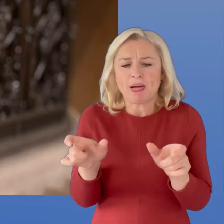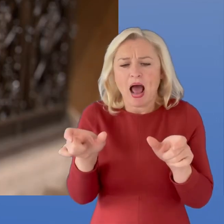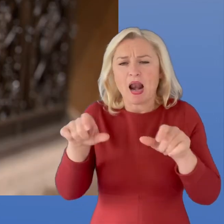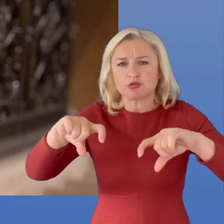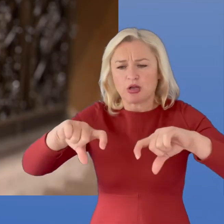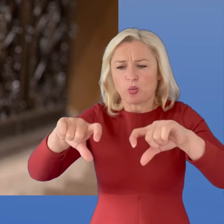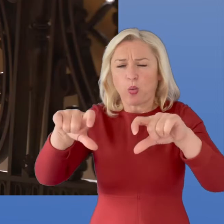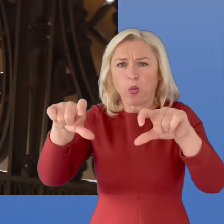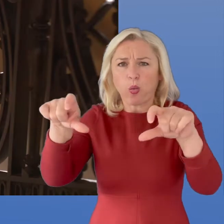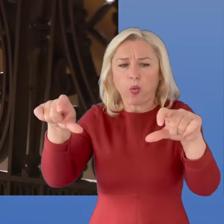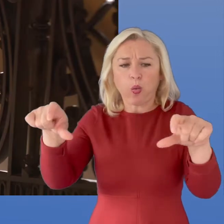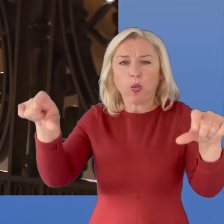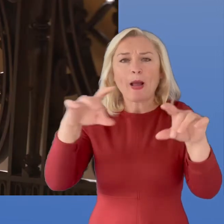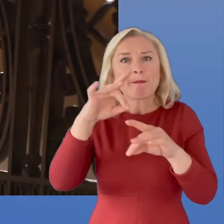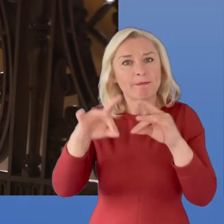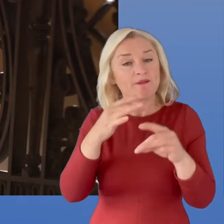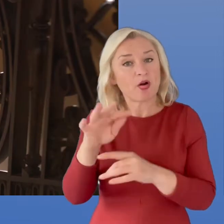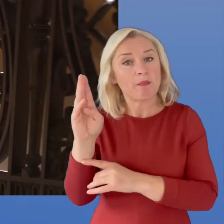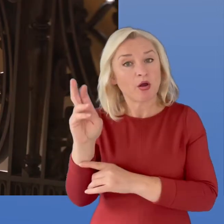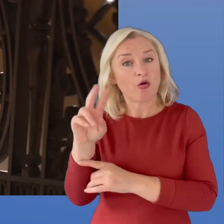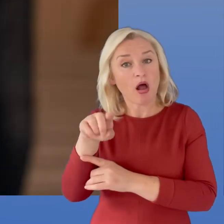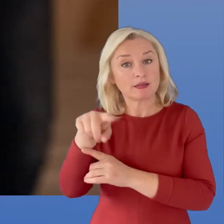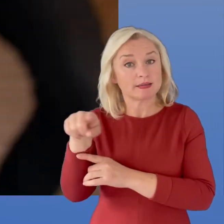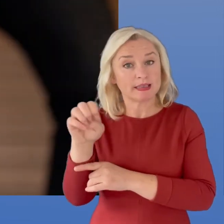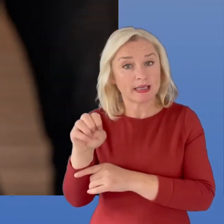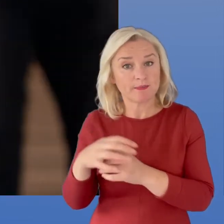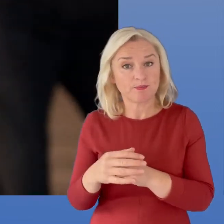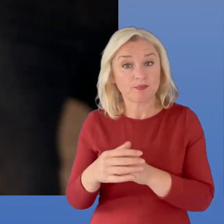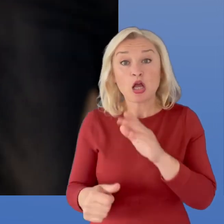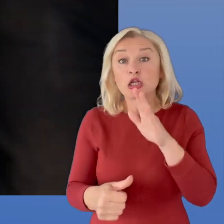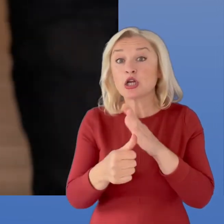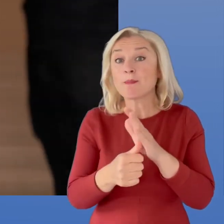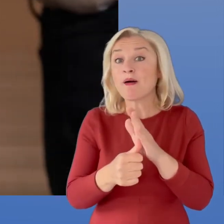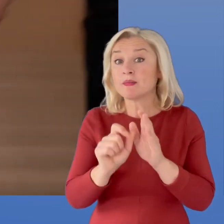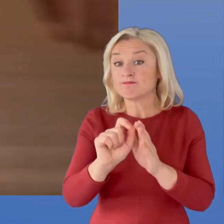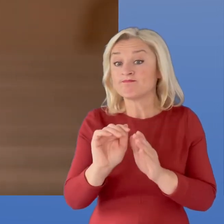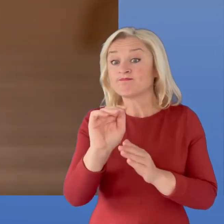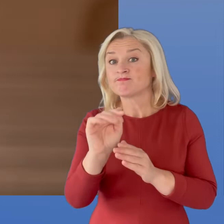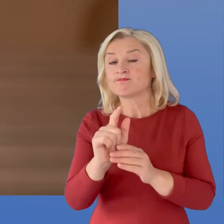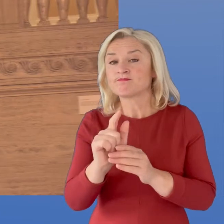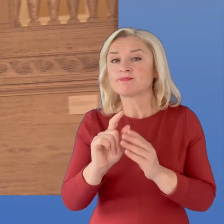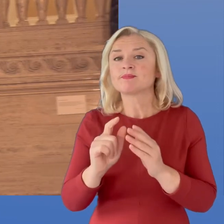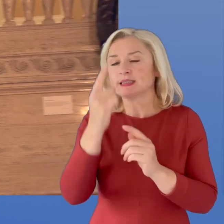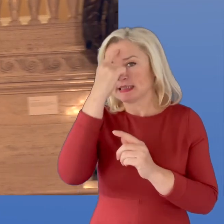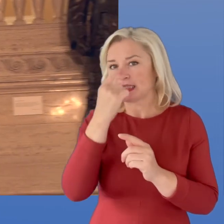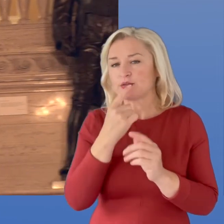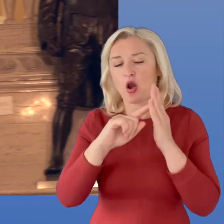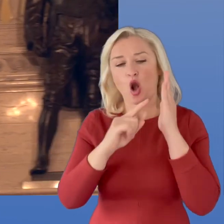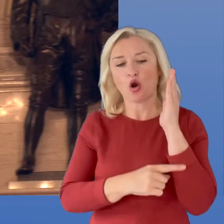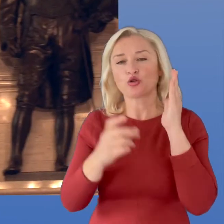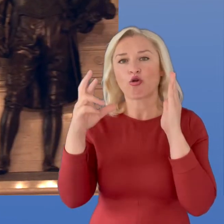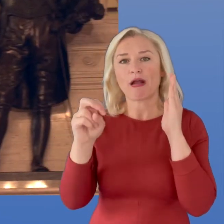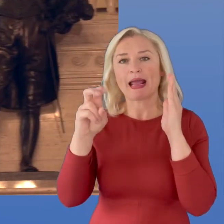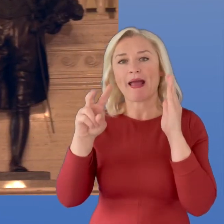and intricately decorated balustrades on either side of the staircase are made from bronze. At the top of the stairs is a statue of